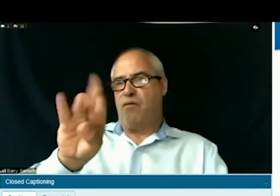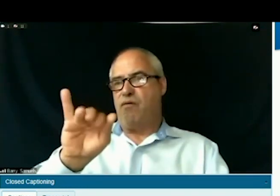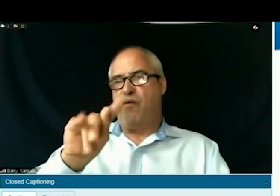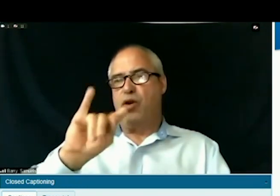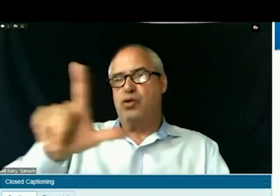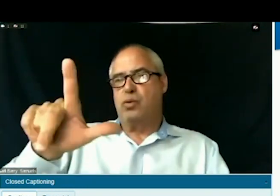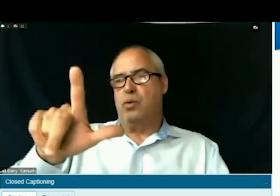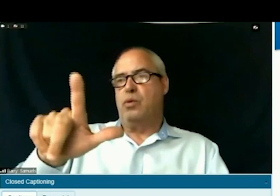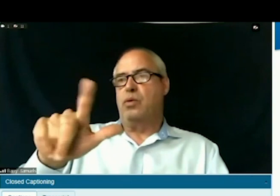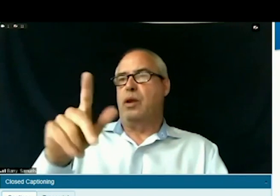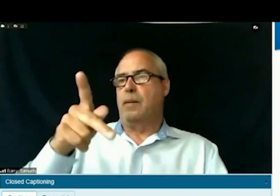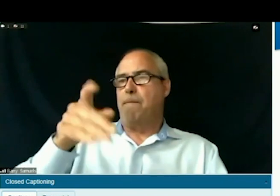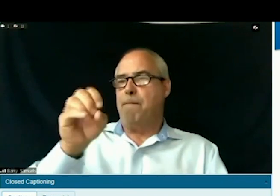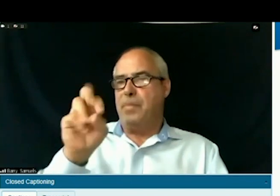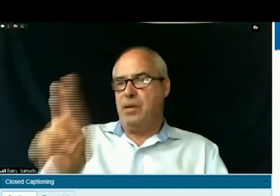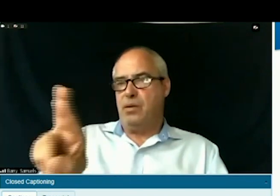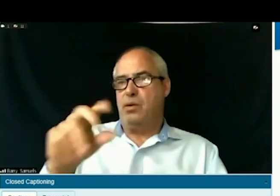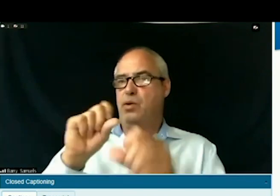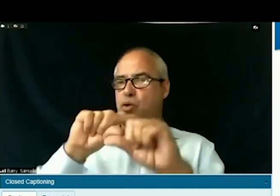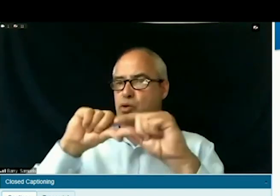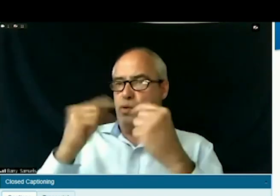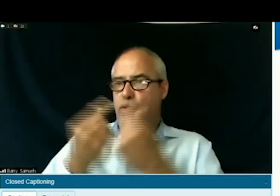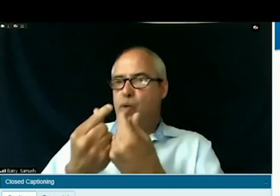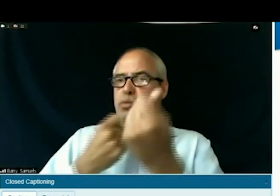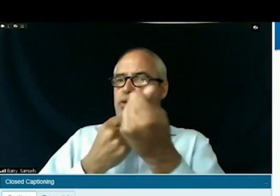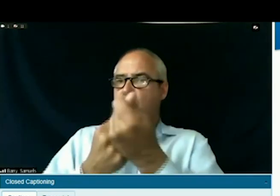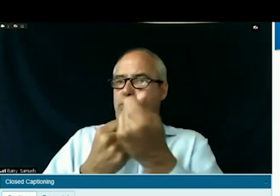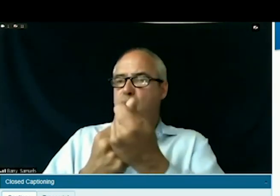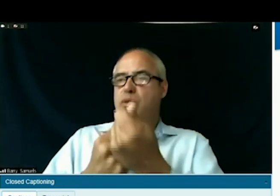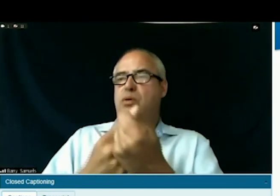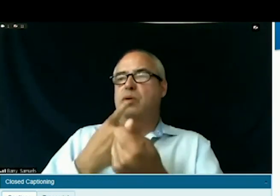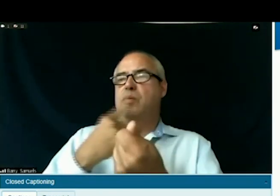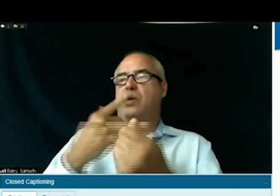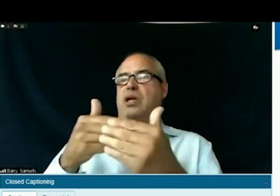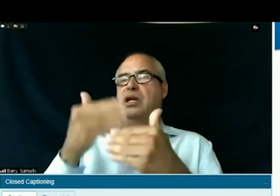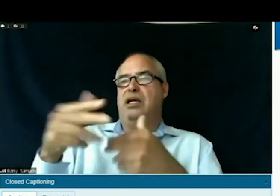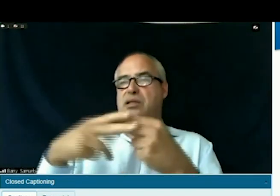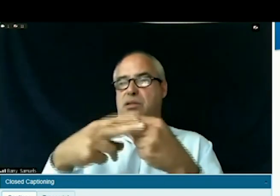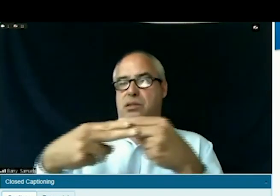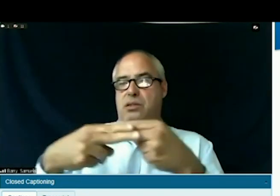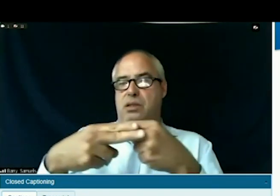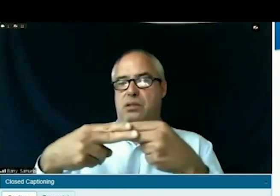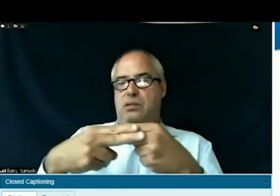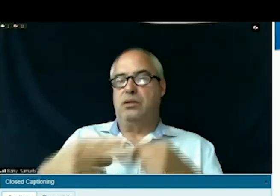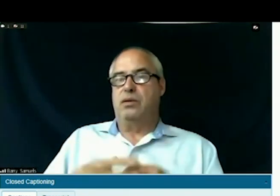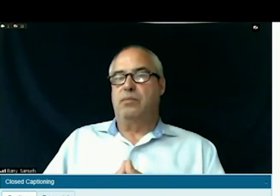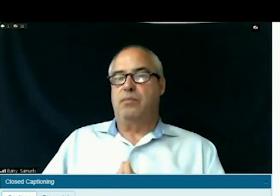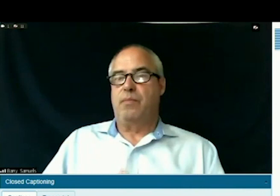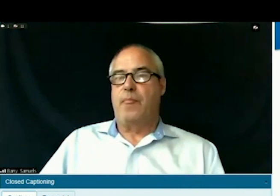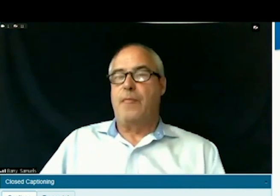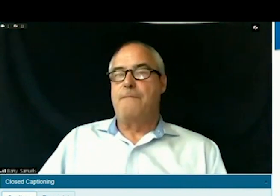could stay connected. Let's see if I can get us to the next slide, my multitasking today.